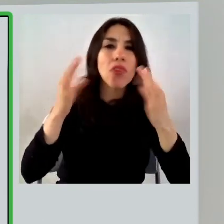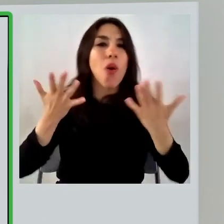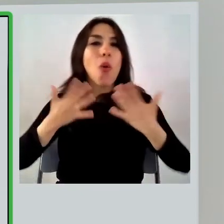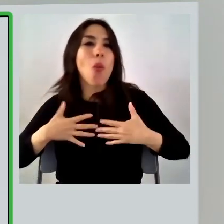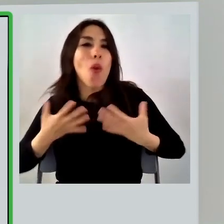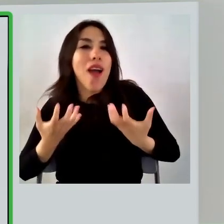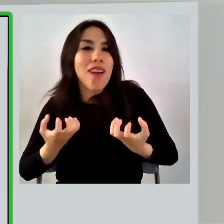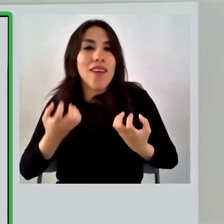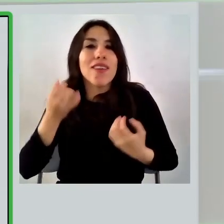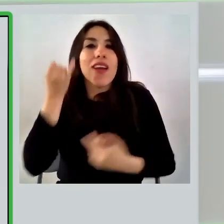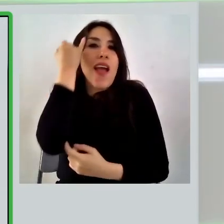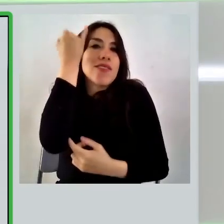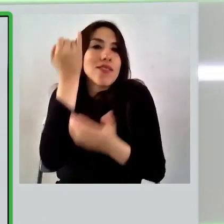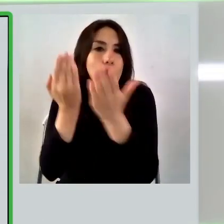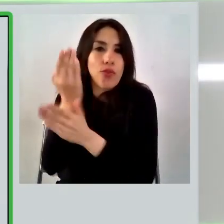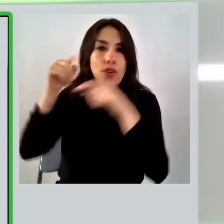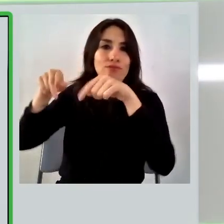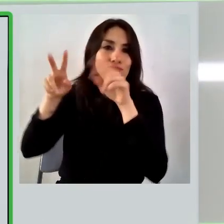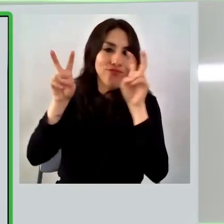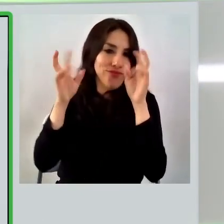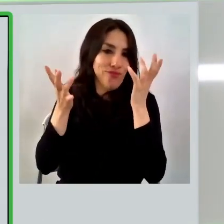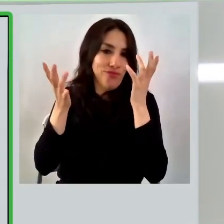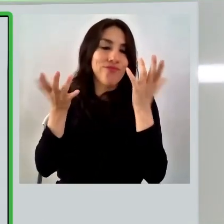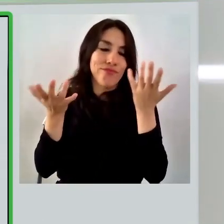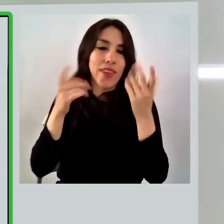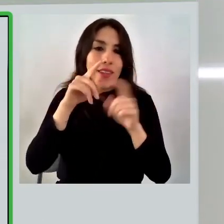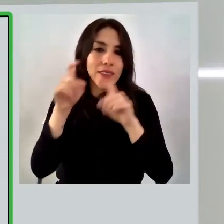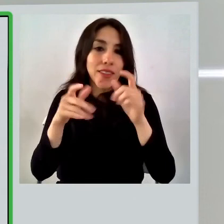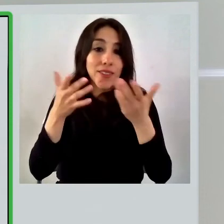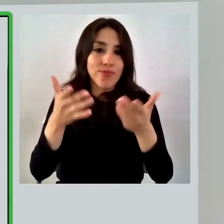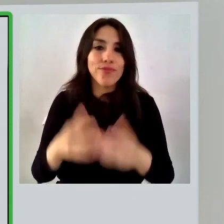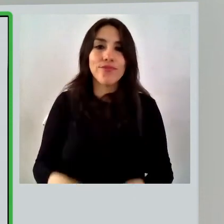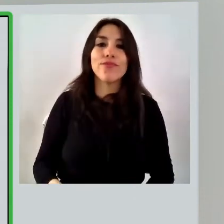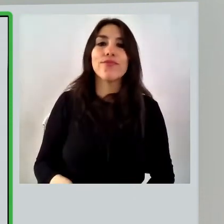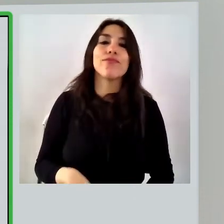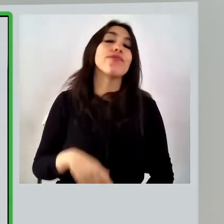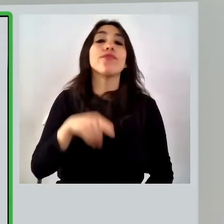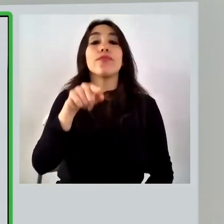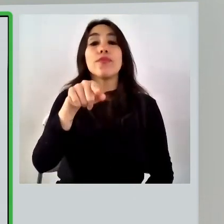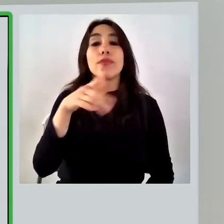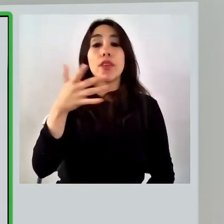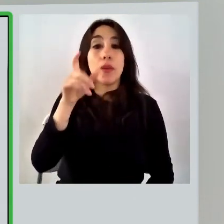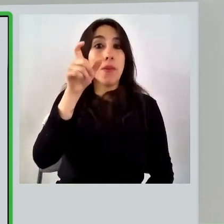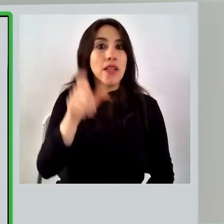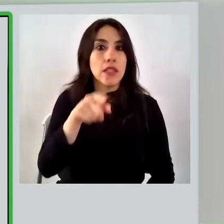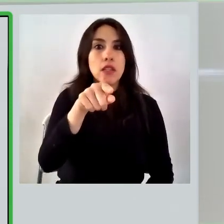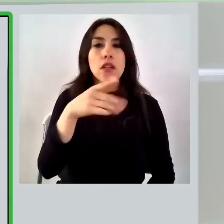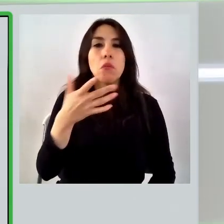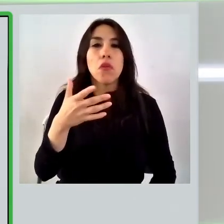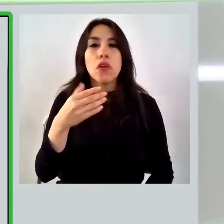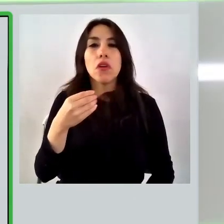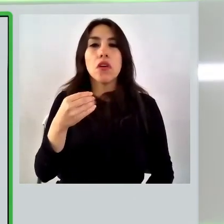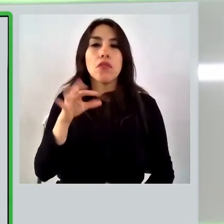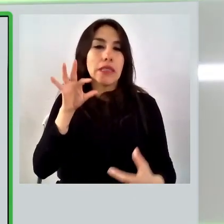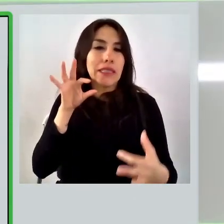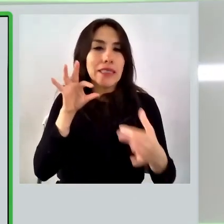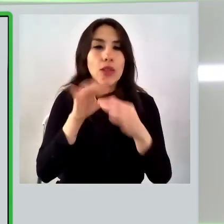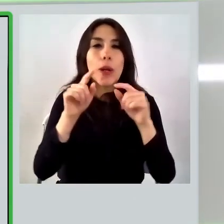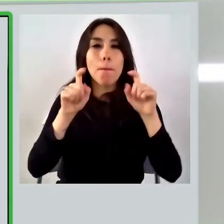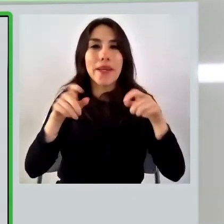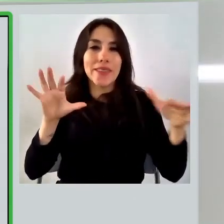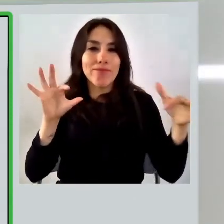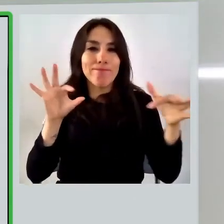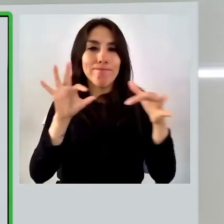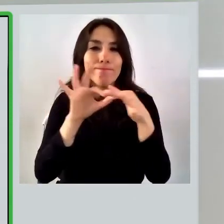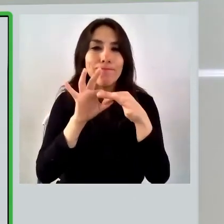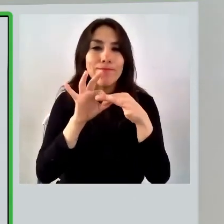in those descriptors, by the way, you may be correlating that to the topic of psychological safety, right? That's ultimately